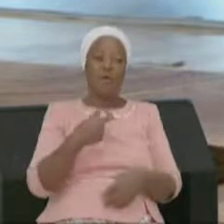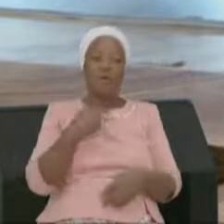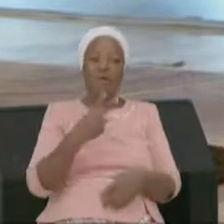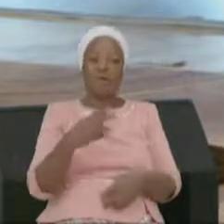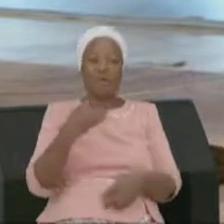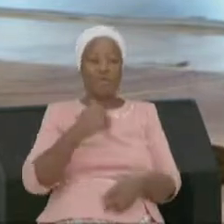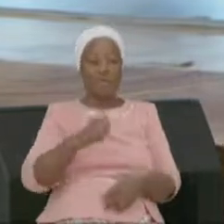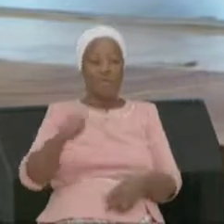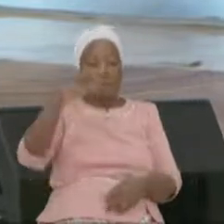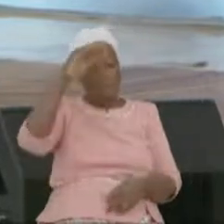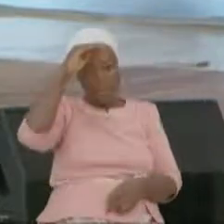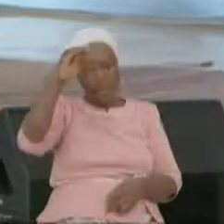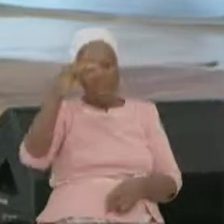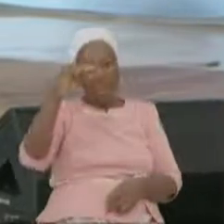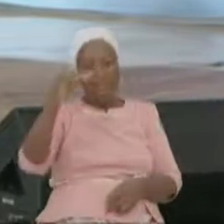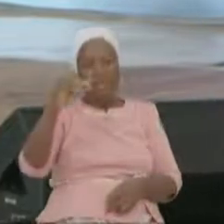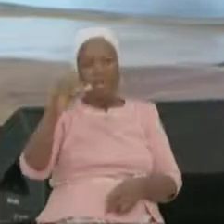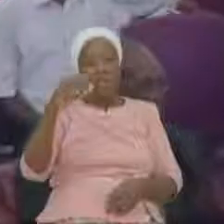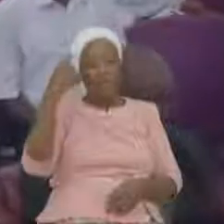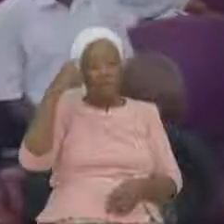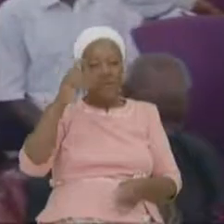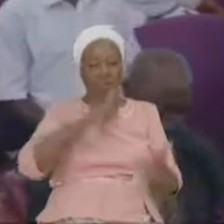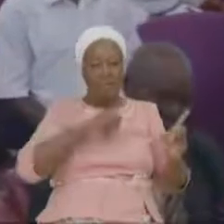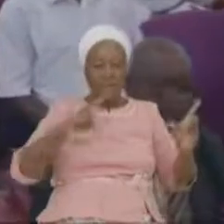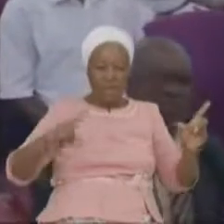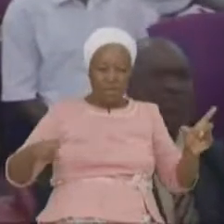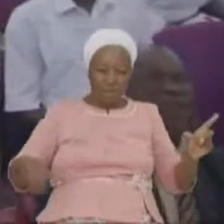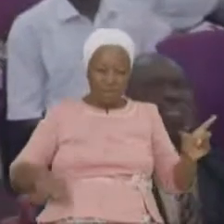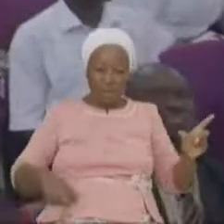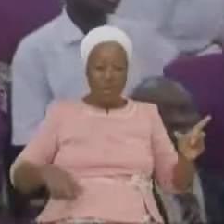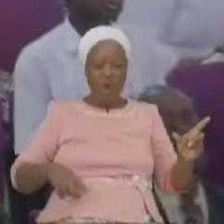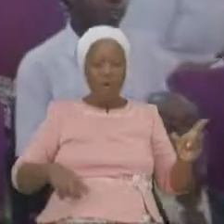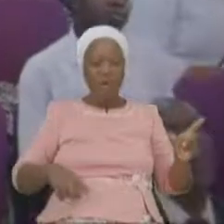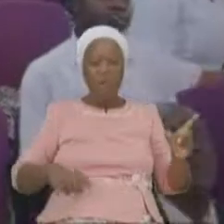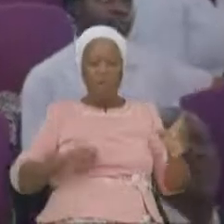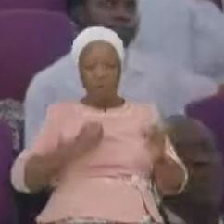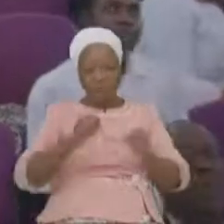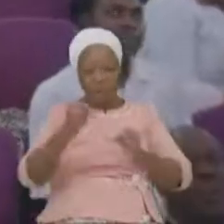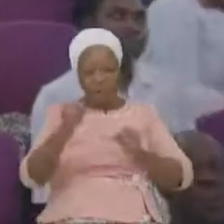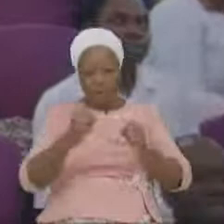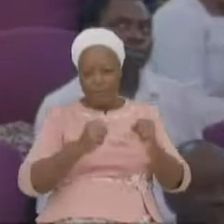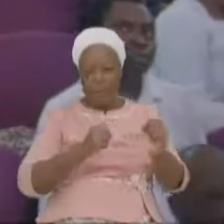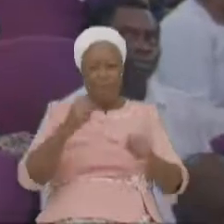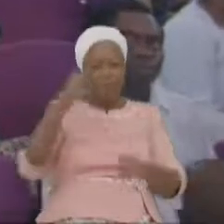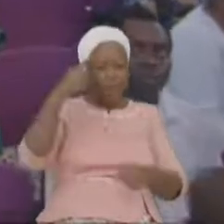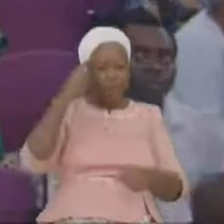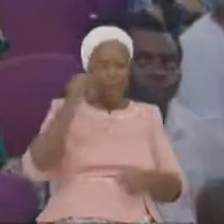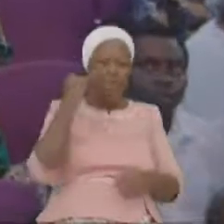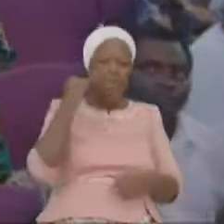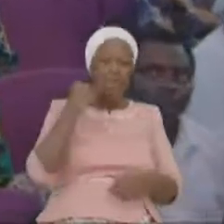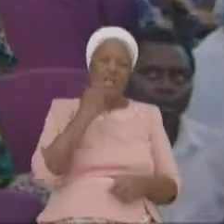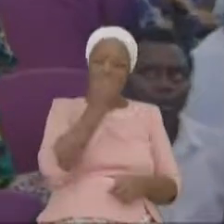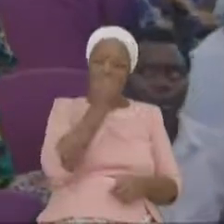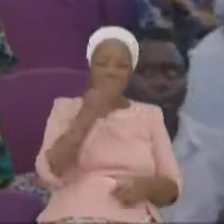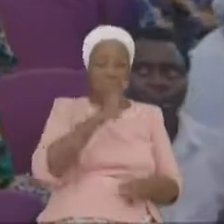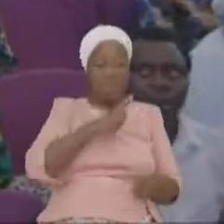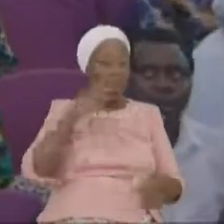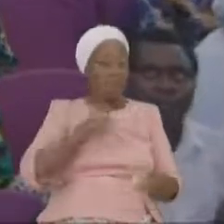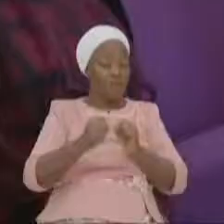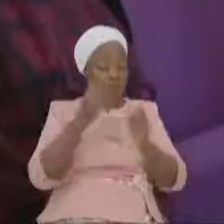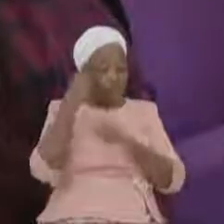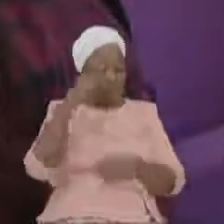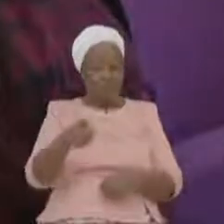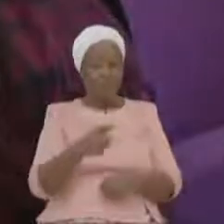a man, for the Lord fought for Israel. The Lord will fight for